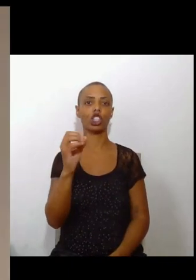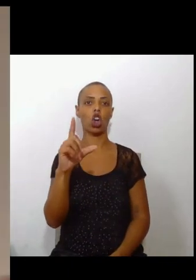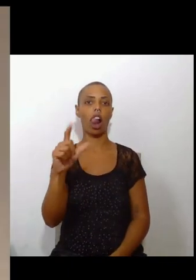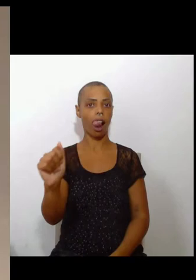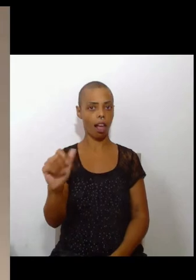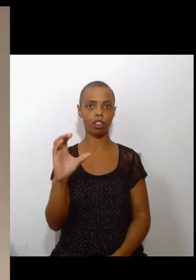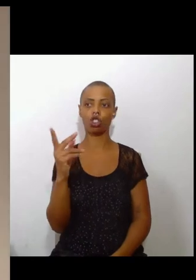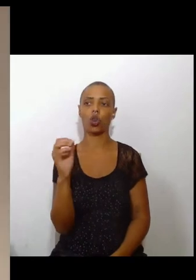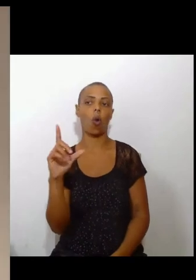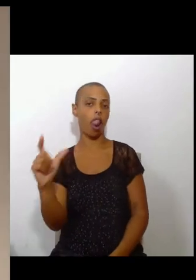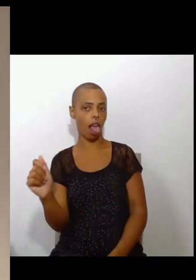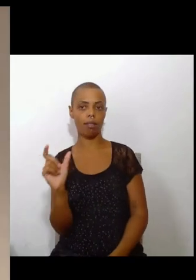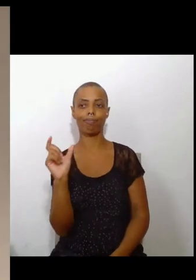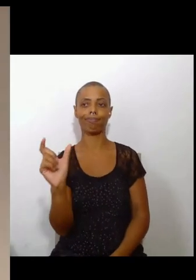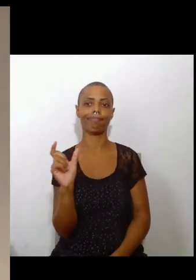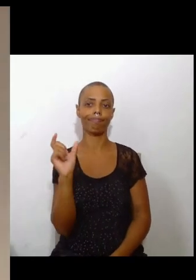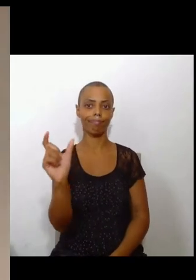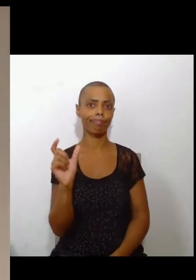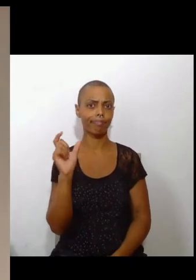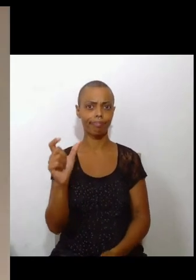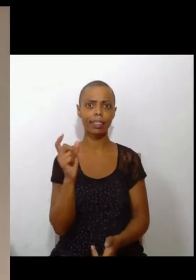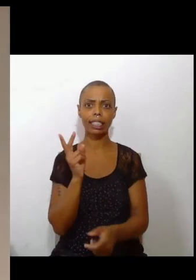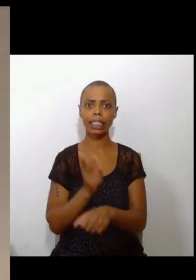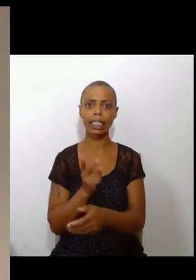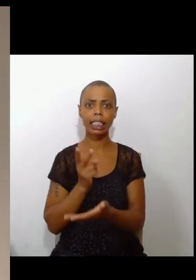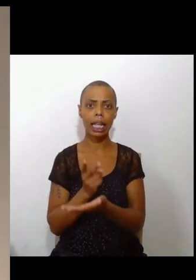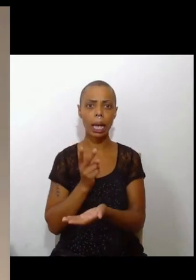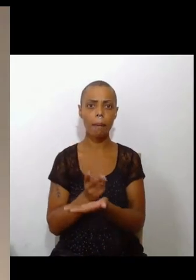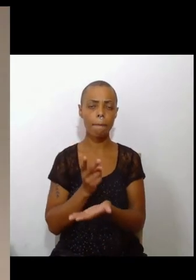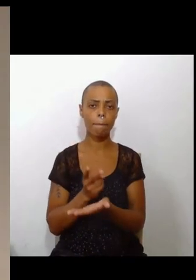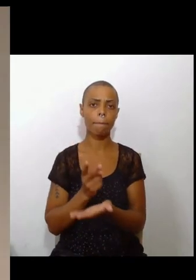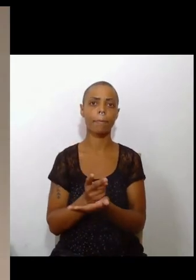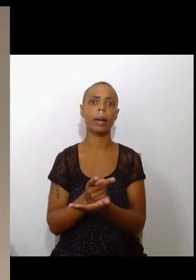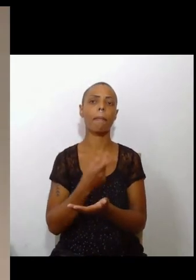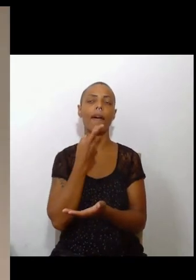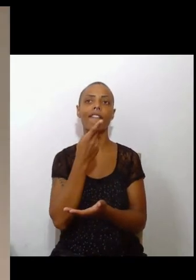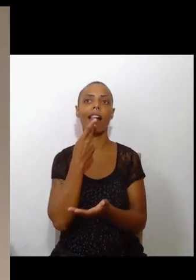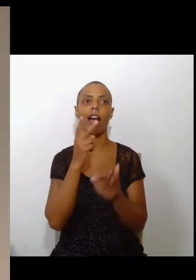common we would hear this word all the time